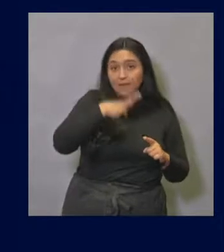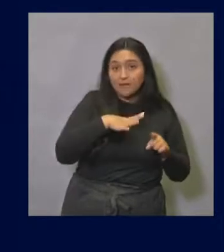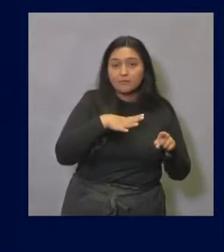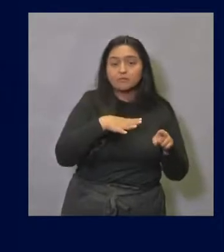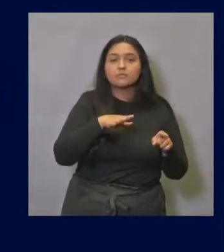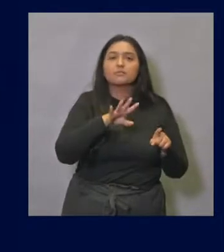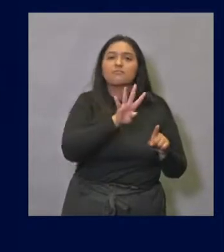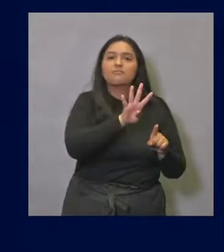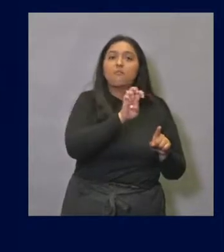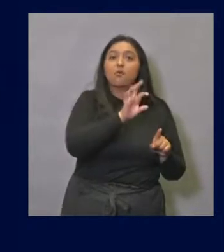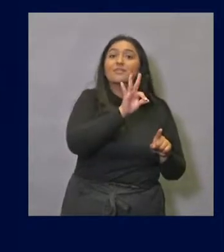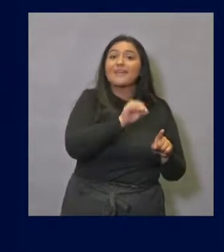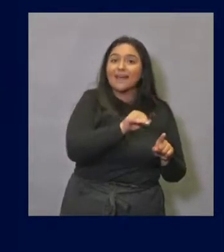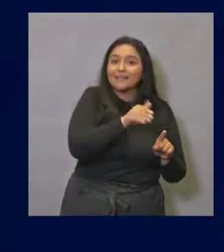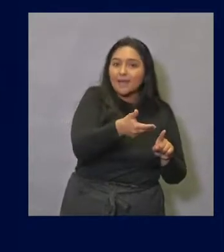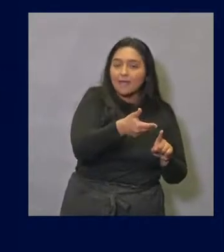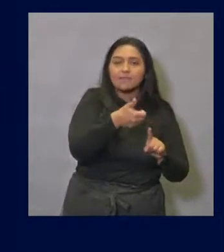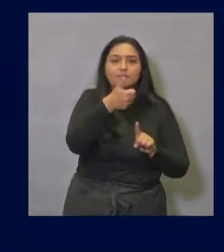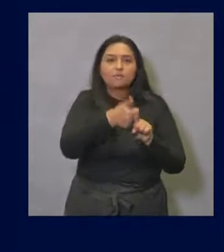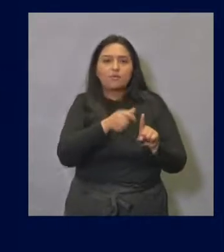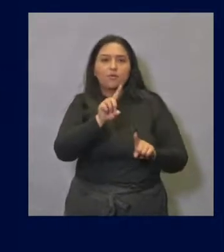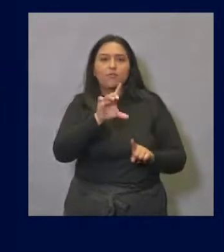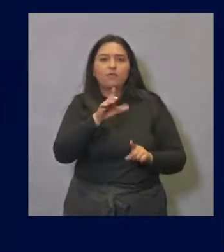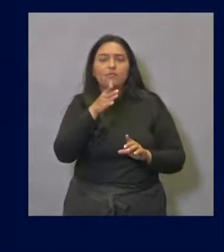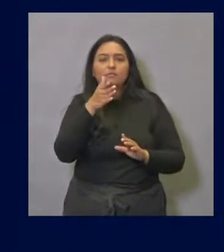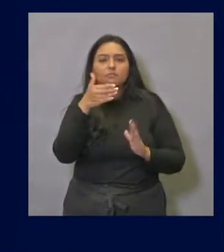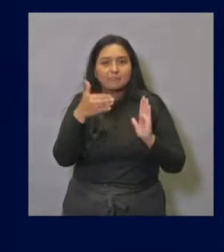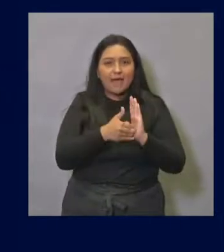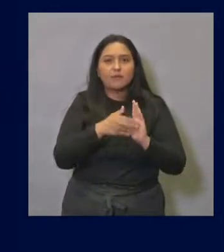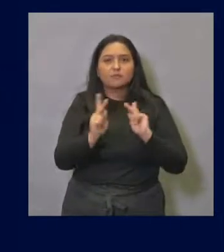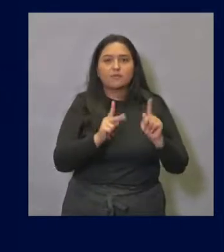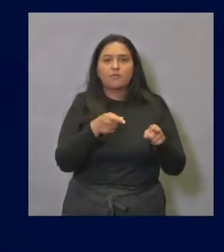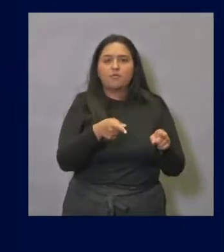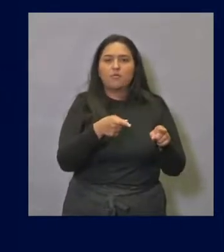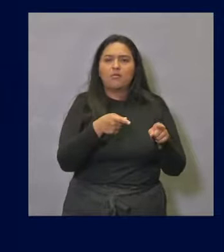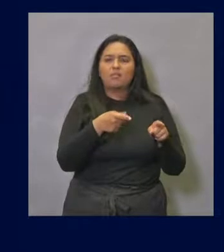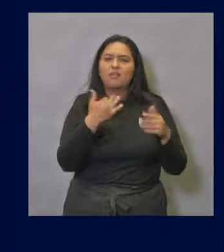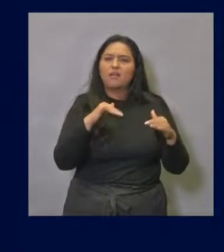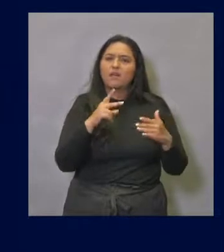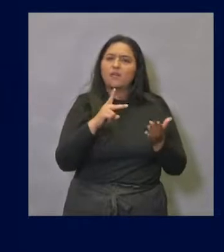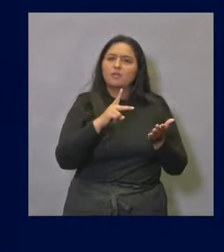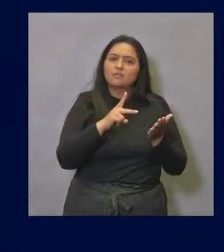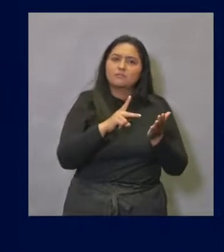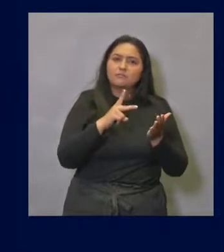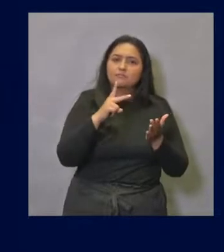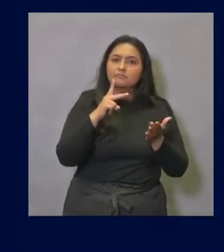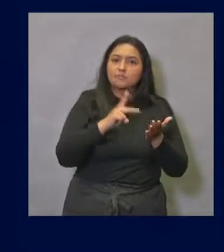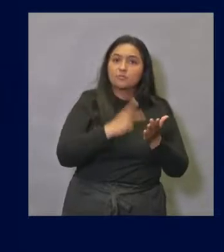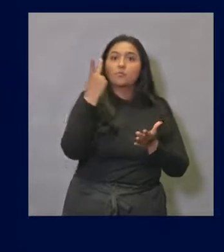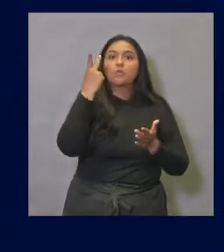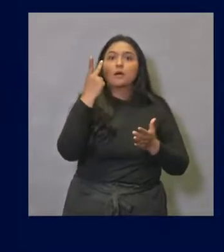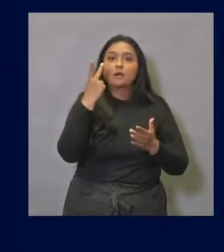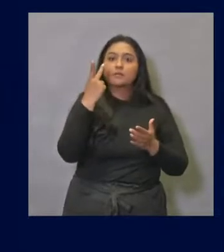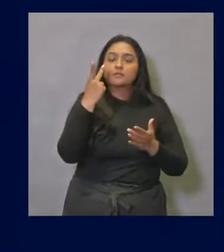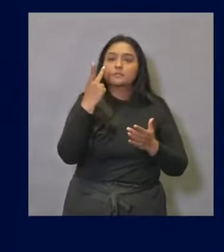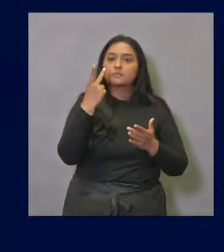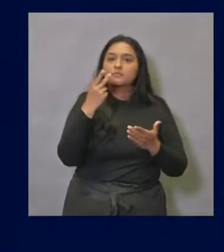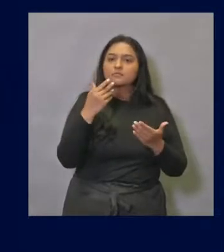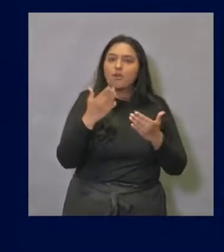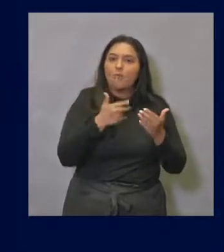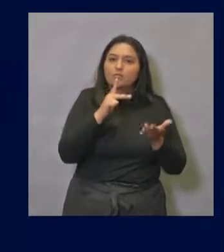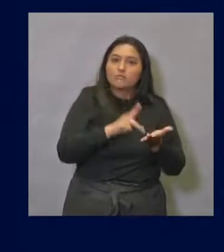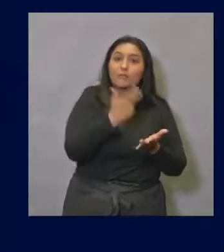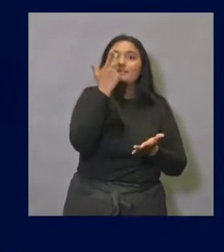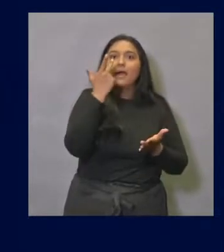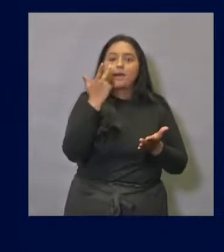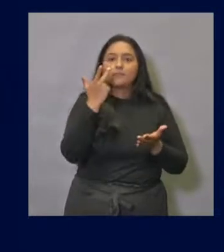490 deaths per 100,000 people. This is nearly 2.5 times the mortality rate for Asian males and more than 3 times